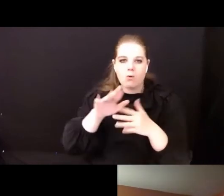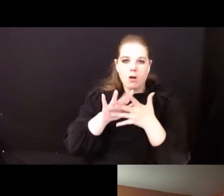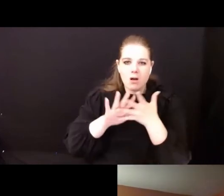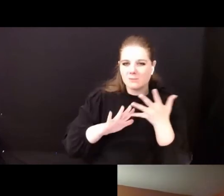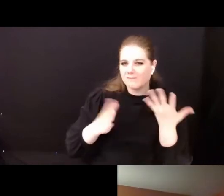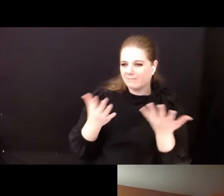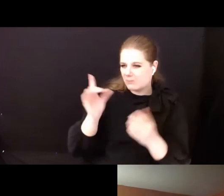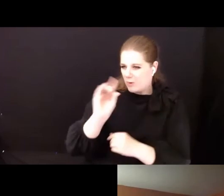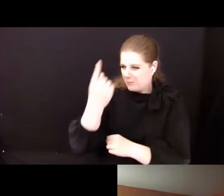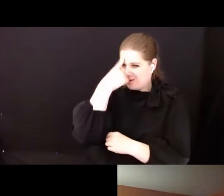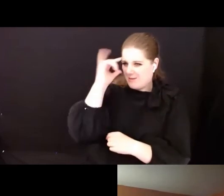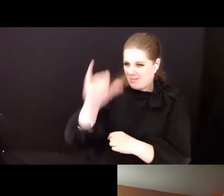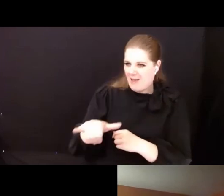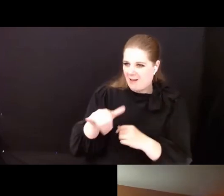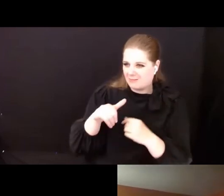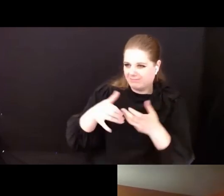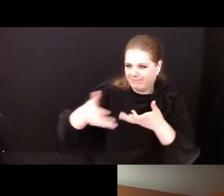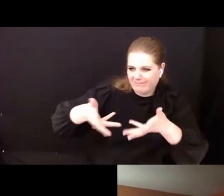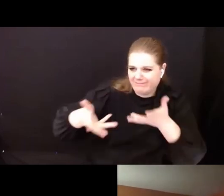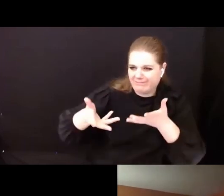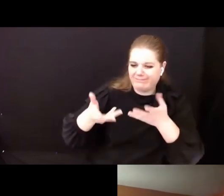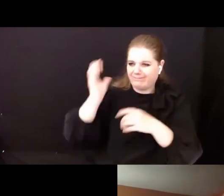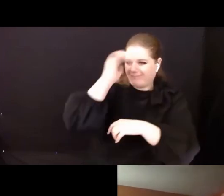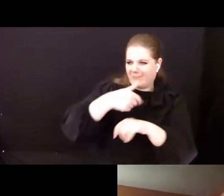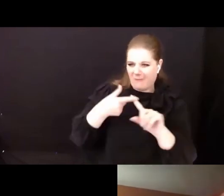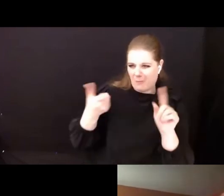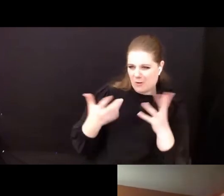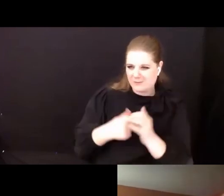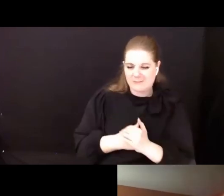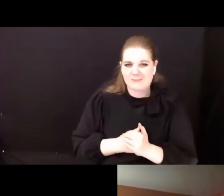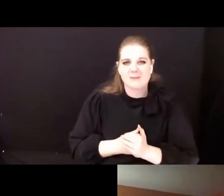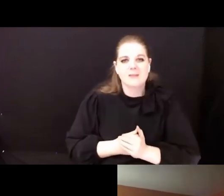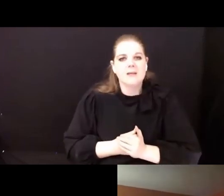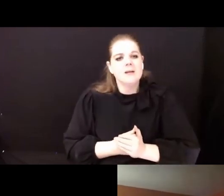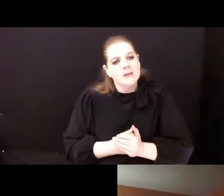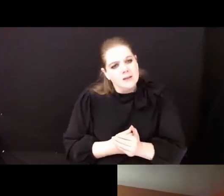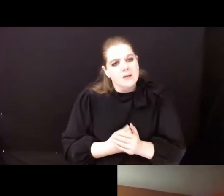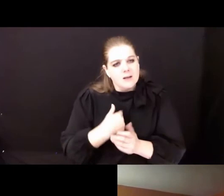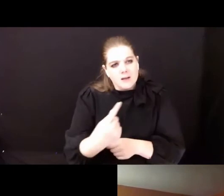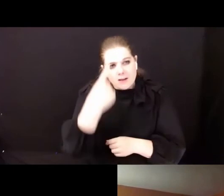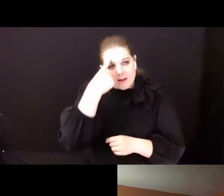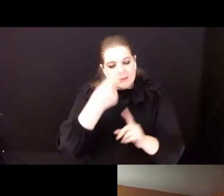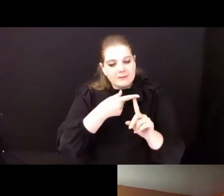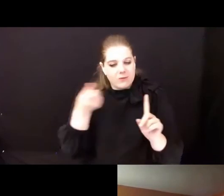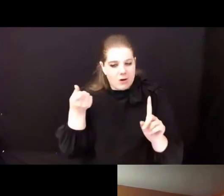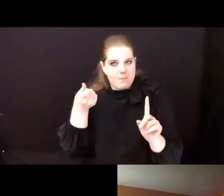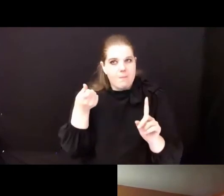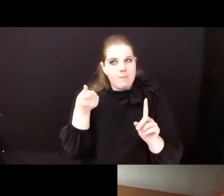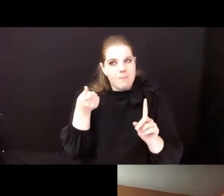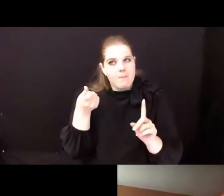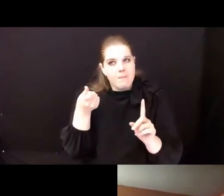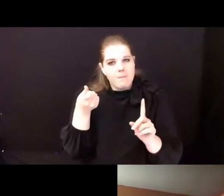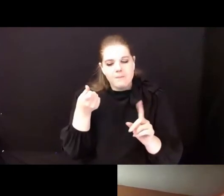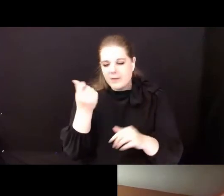comes from? Well, I think it comes from people. what is it saying that people